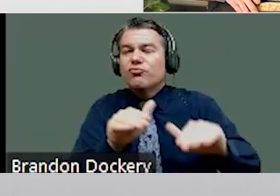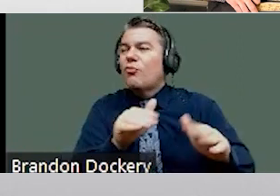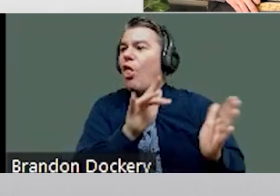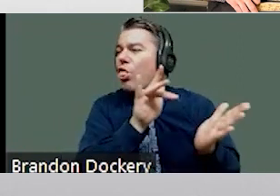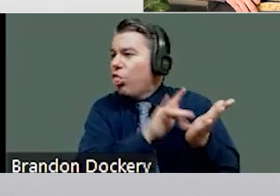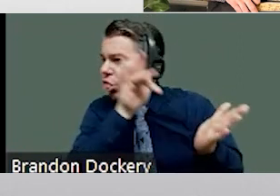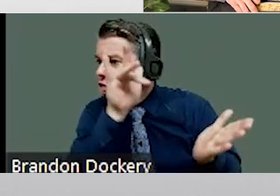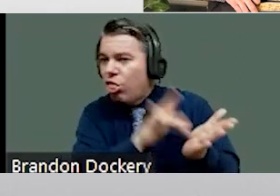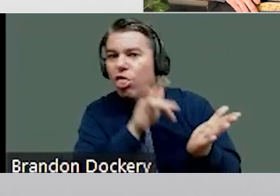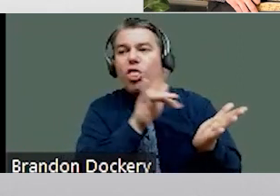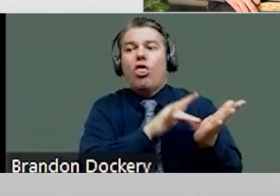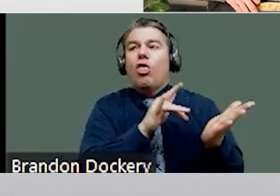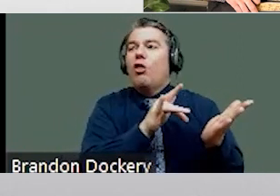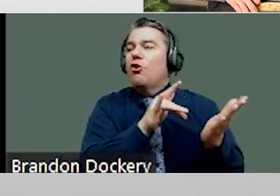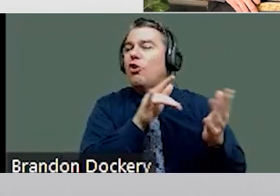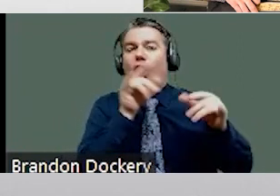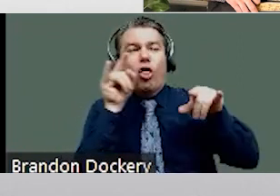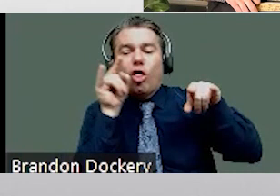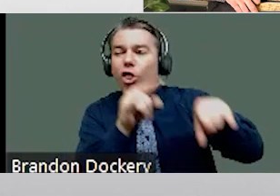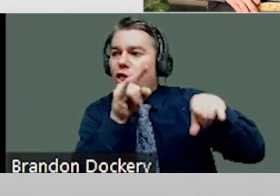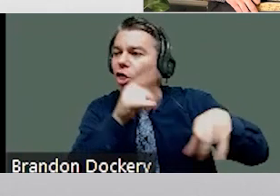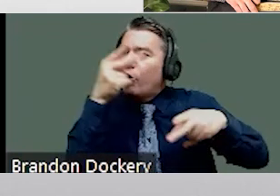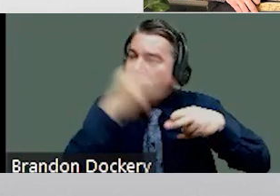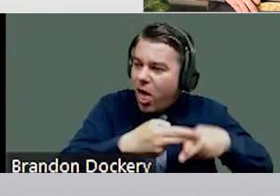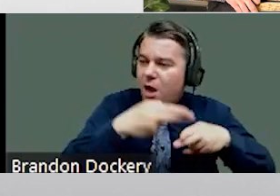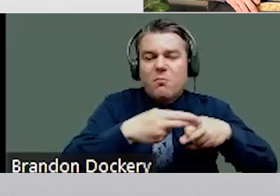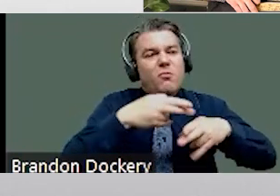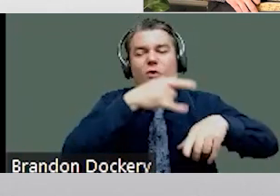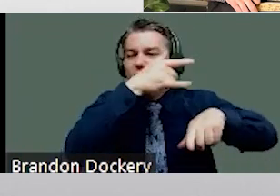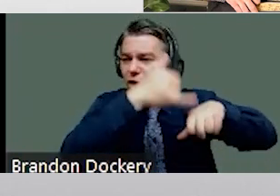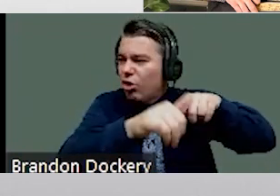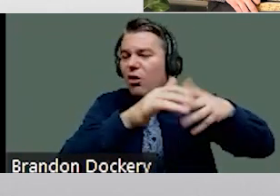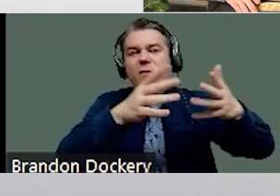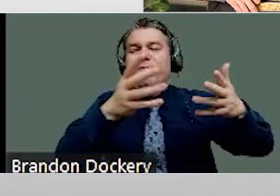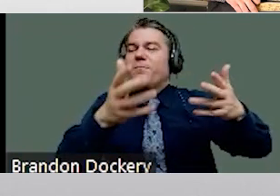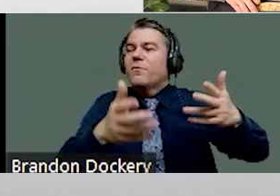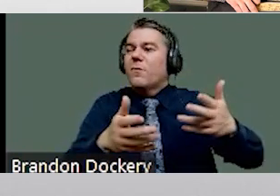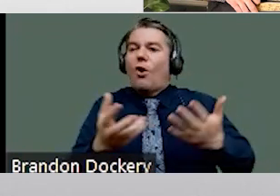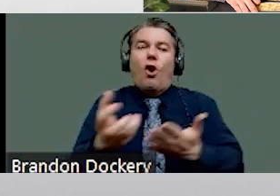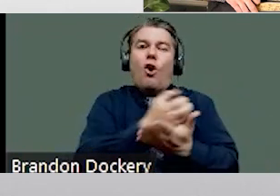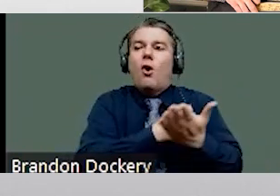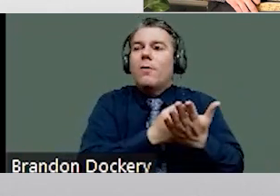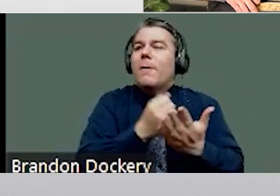mistreated, that they were often called names, that they were working for